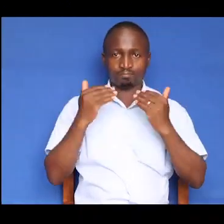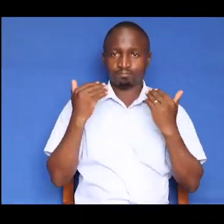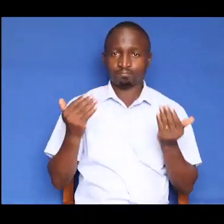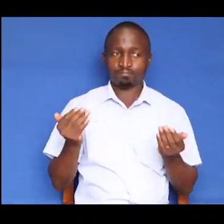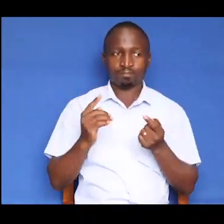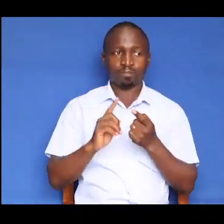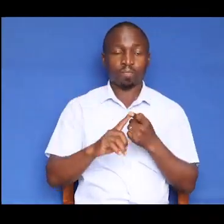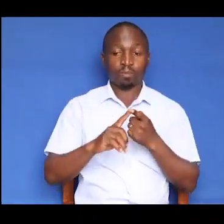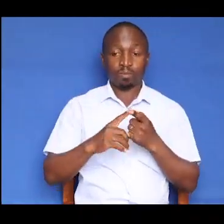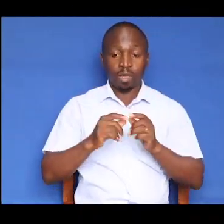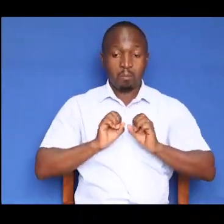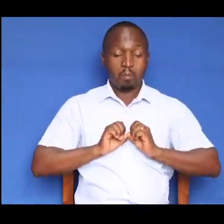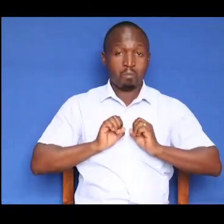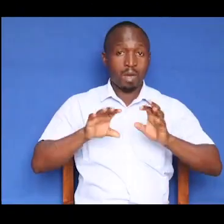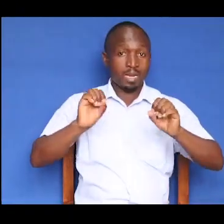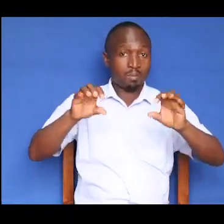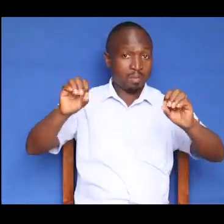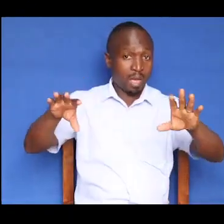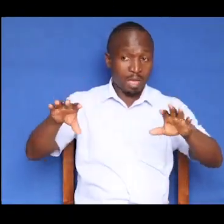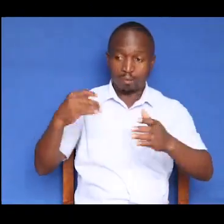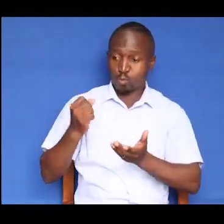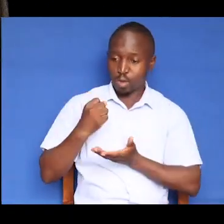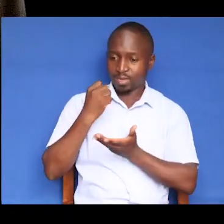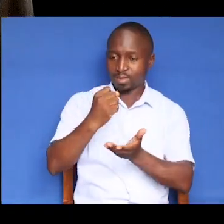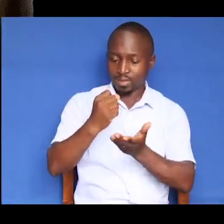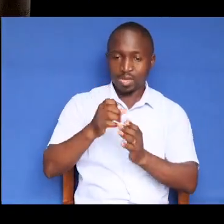investment multiplier, which is K equal to